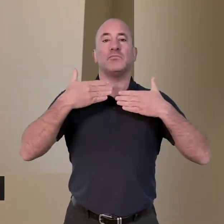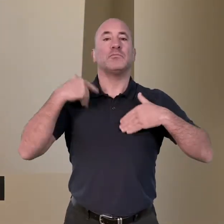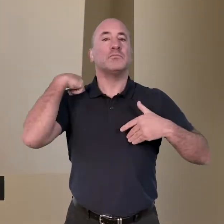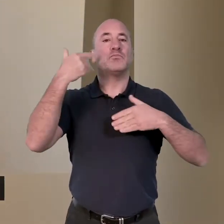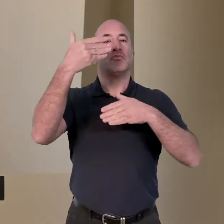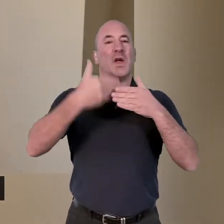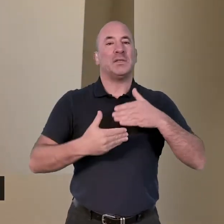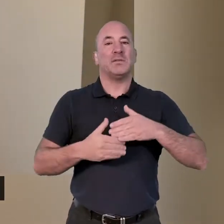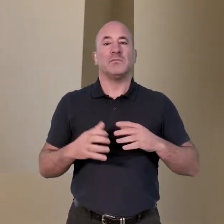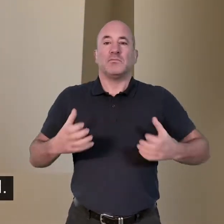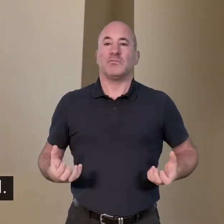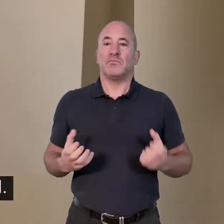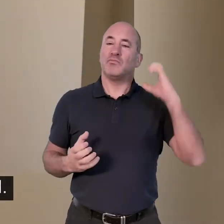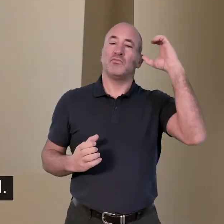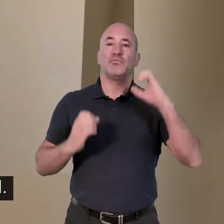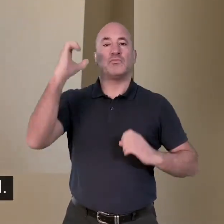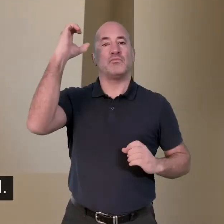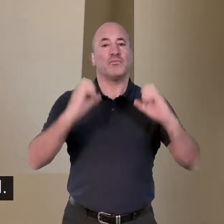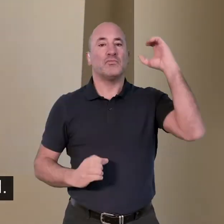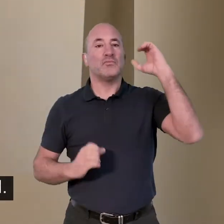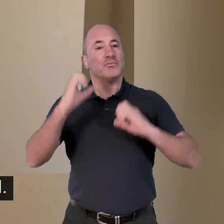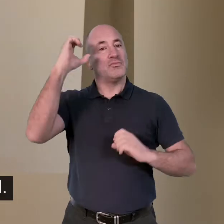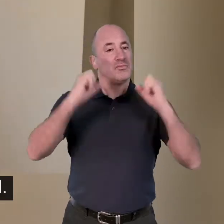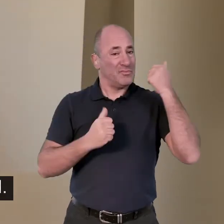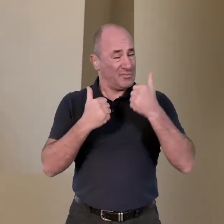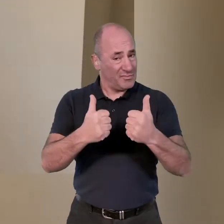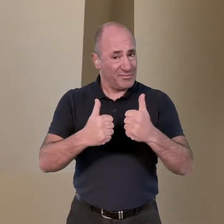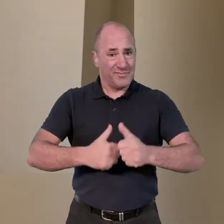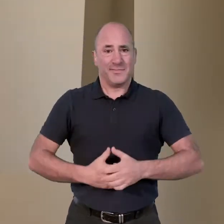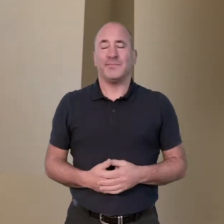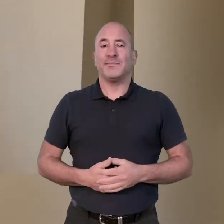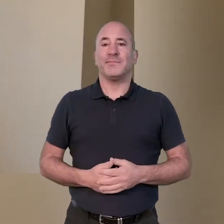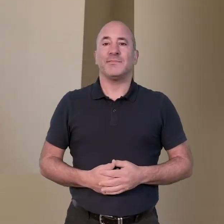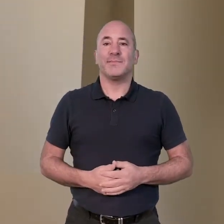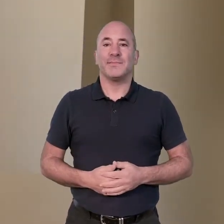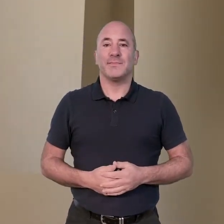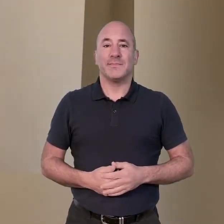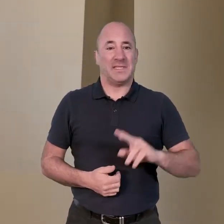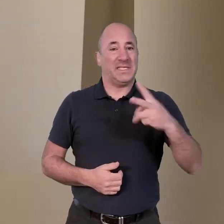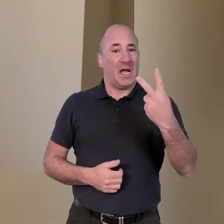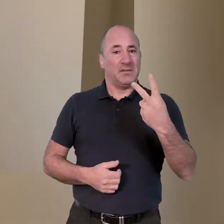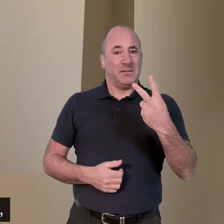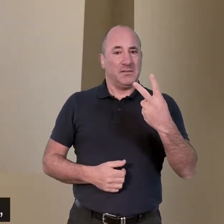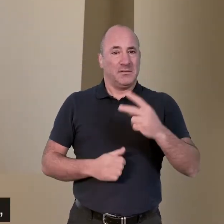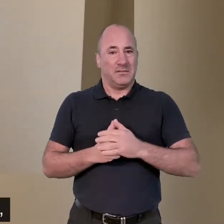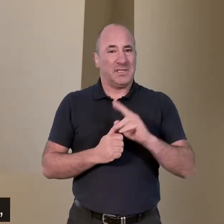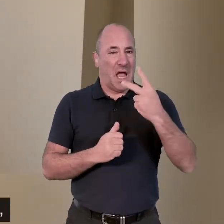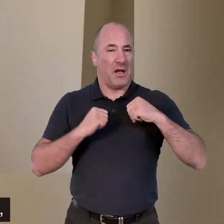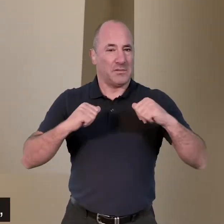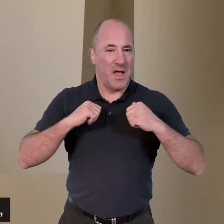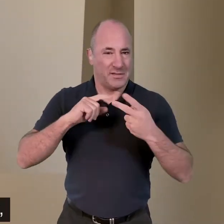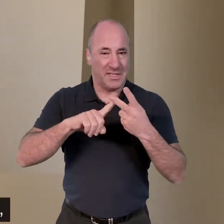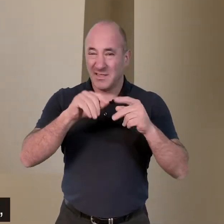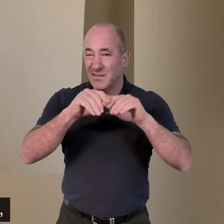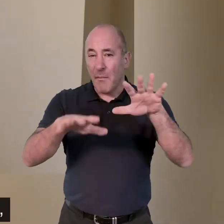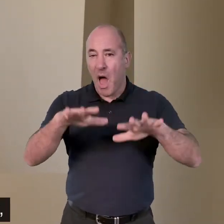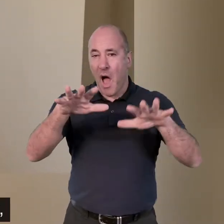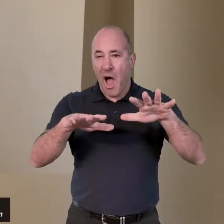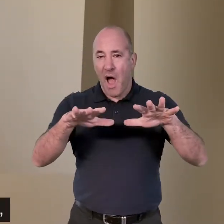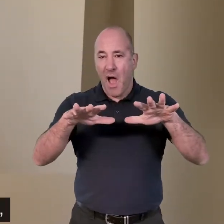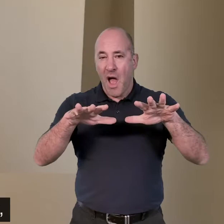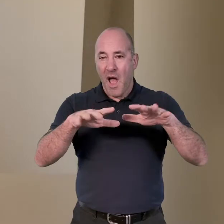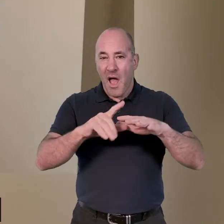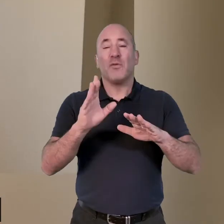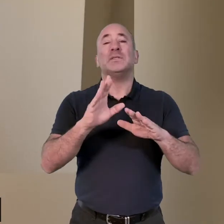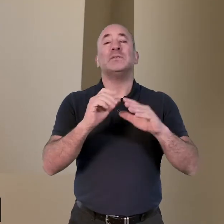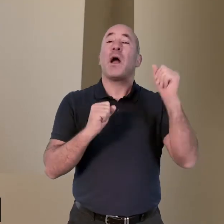again, body nice and straight, we're going to punch overhead. Alright? Second position, second exercise is